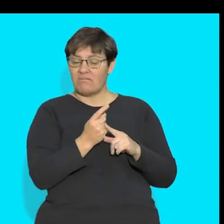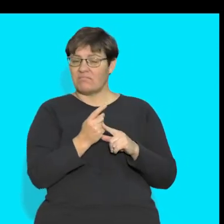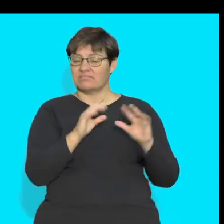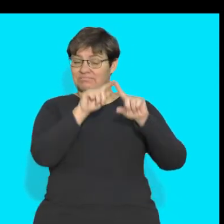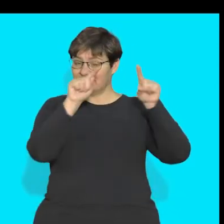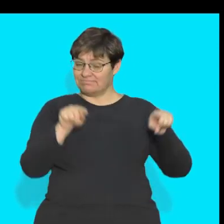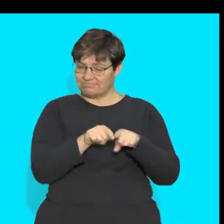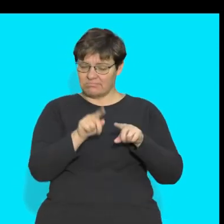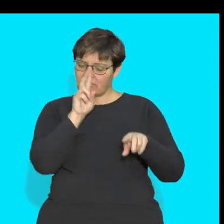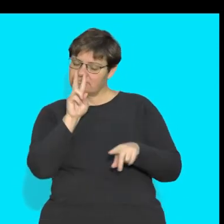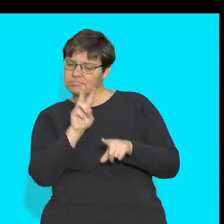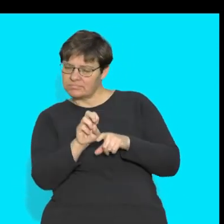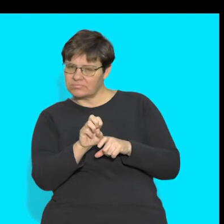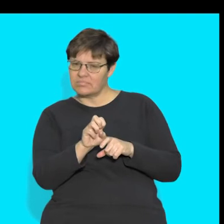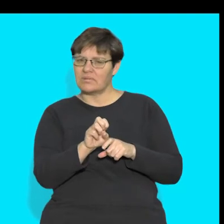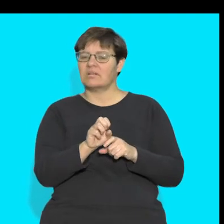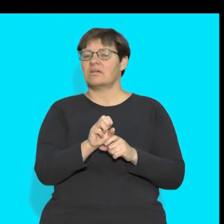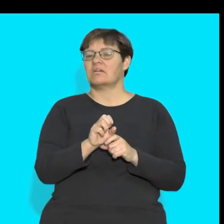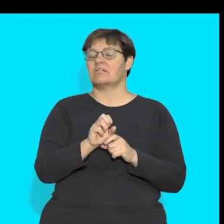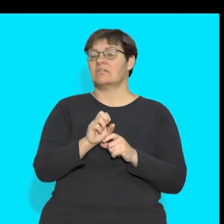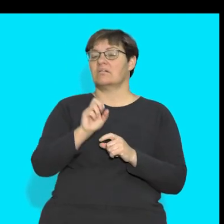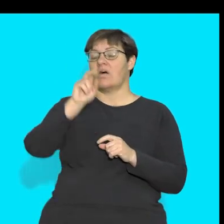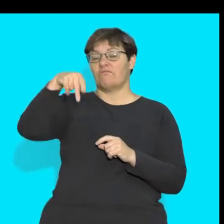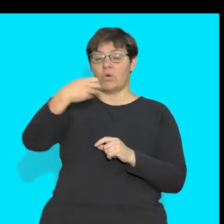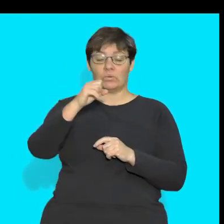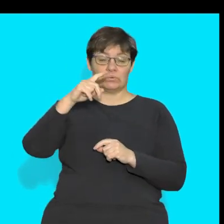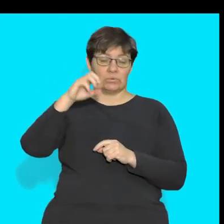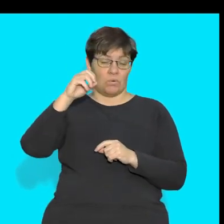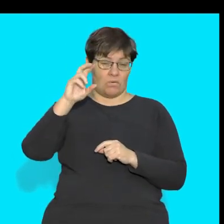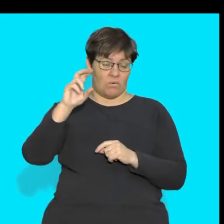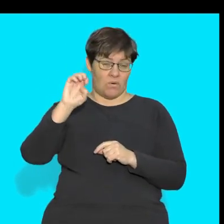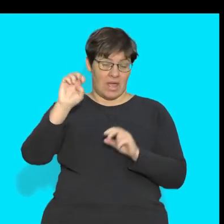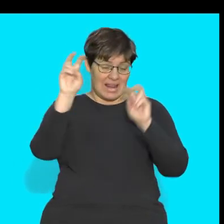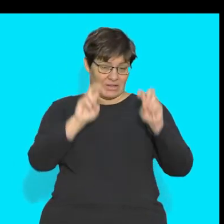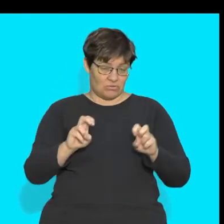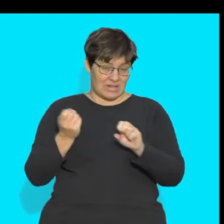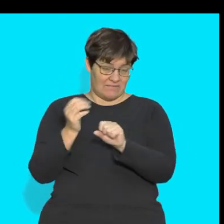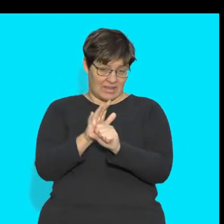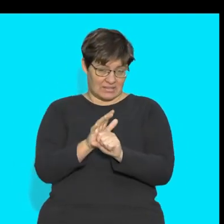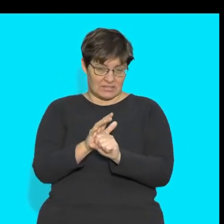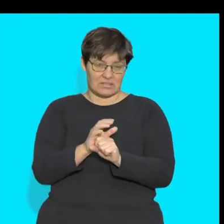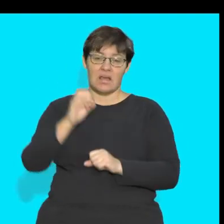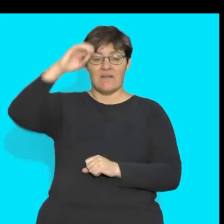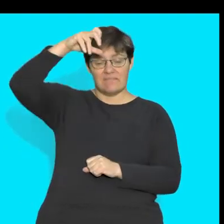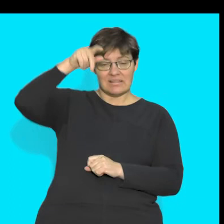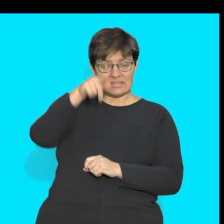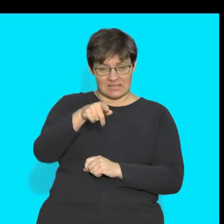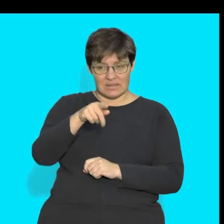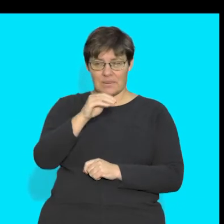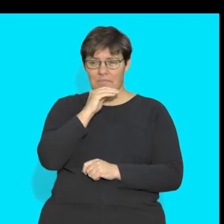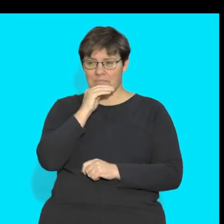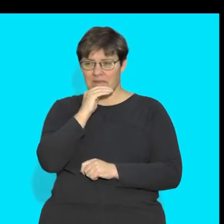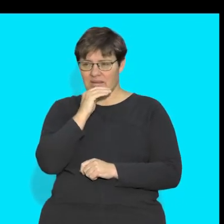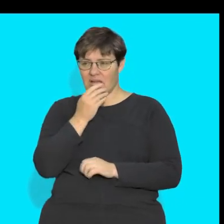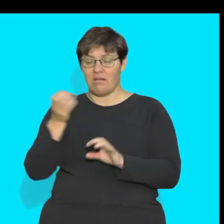diagram of an apparatus experiment to investigate the photoelectric effect is shown below. Light of fixed frequency